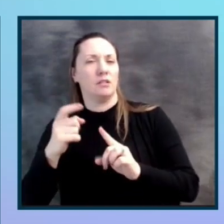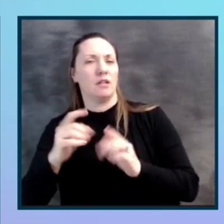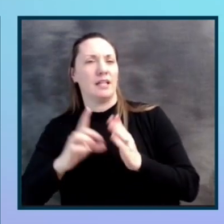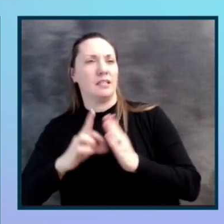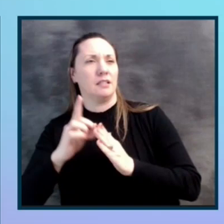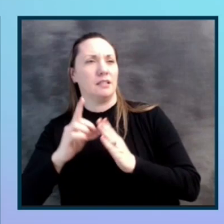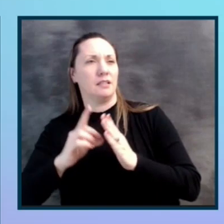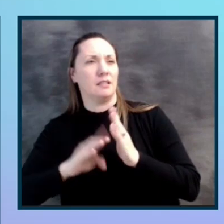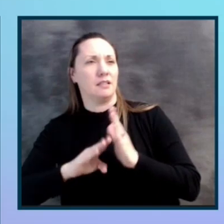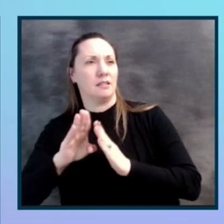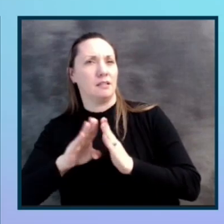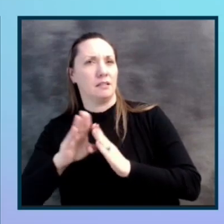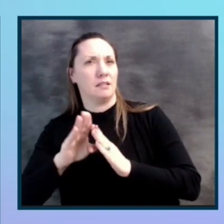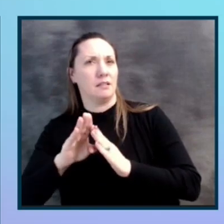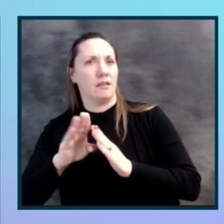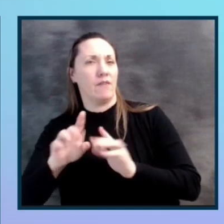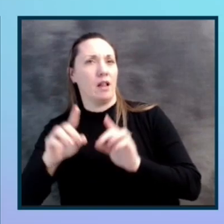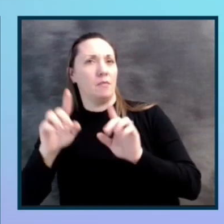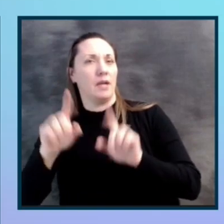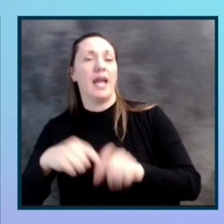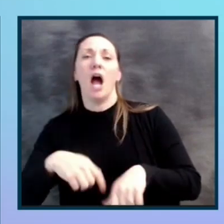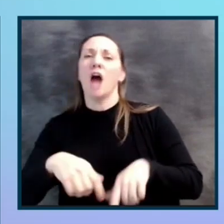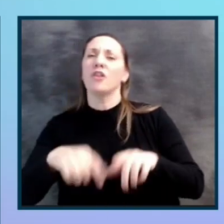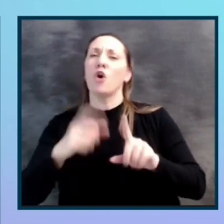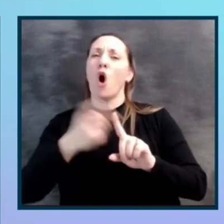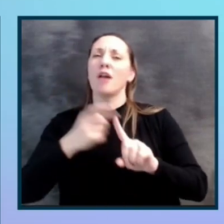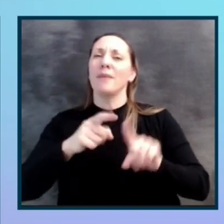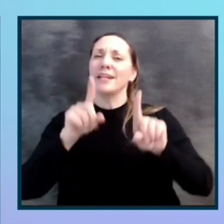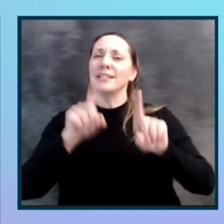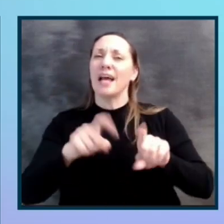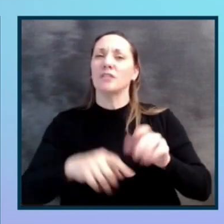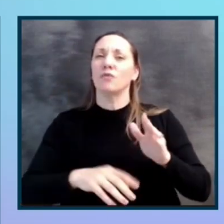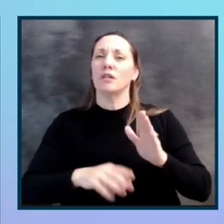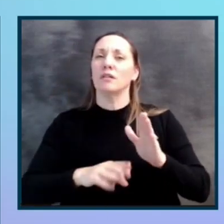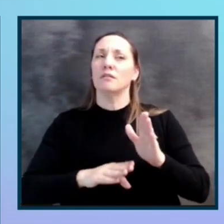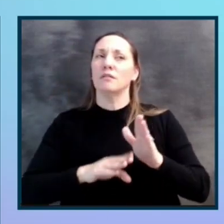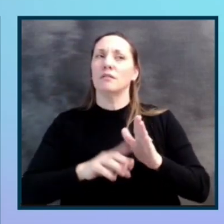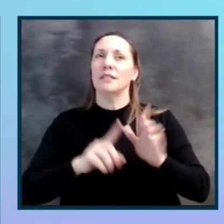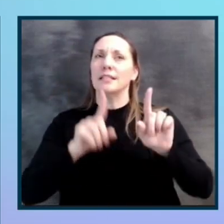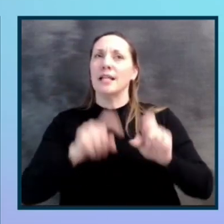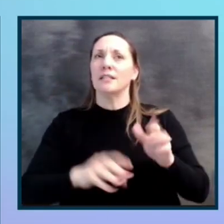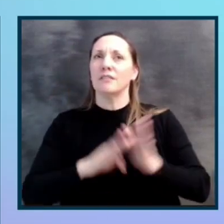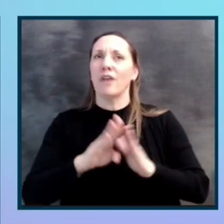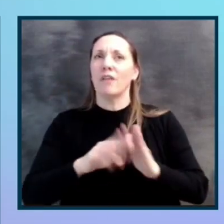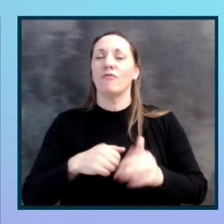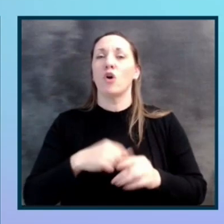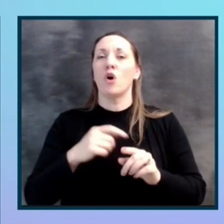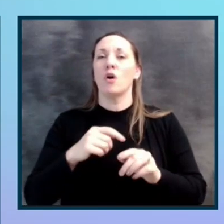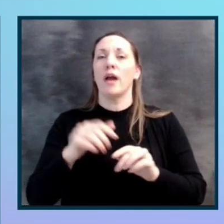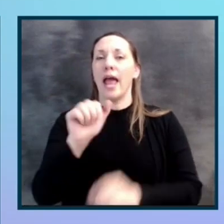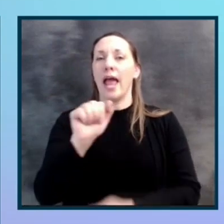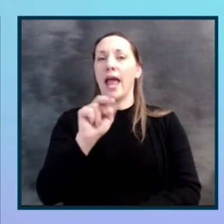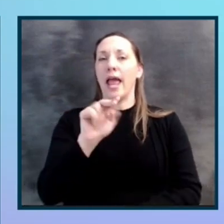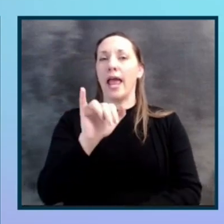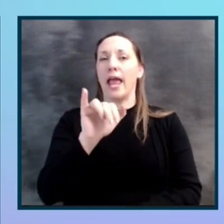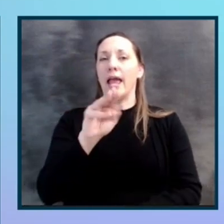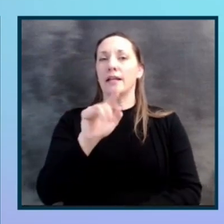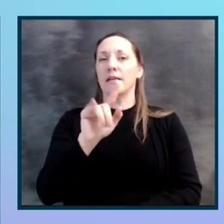there automated tests for testing video content for animations or vestibular triggers?